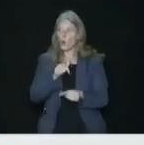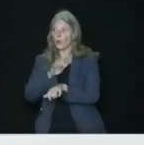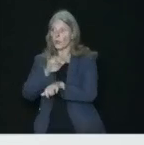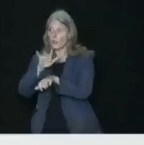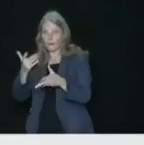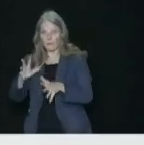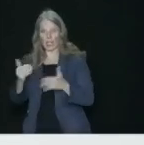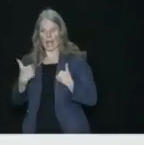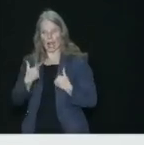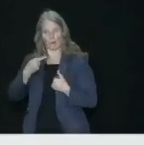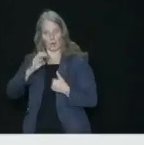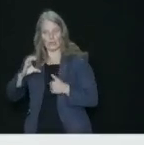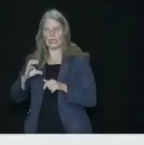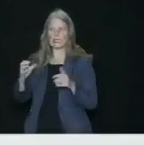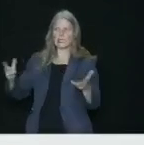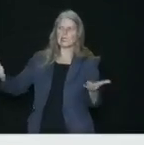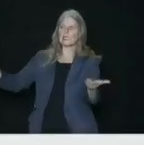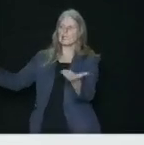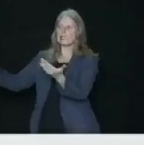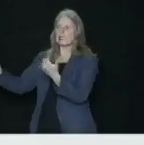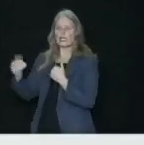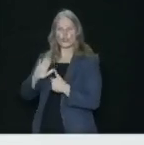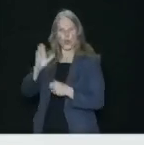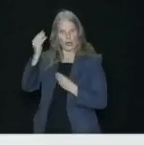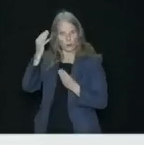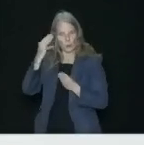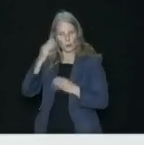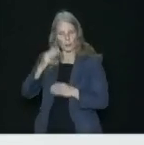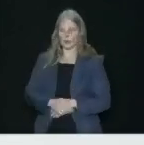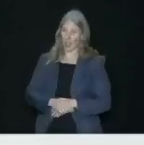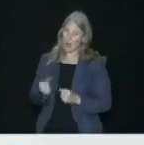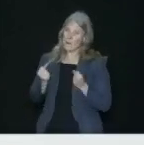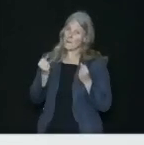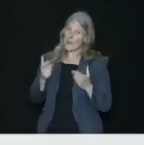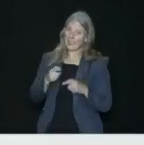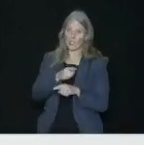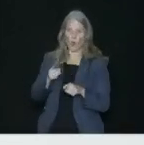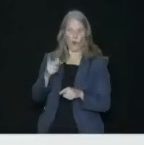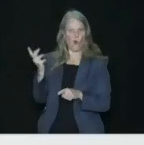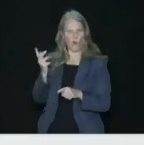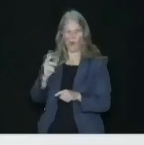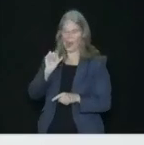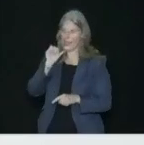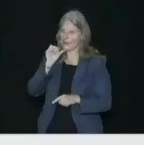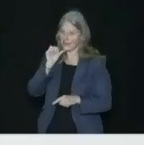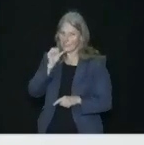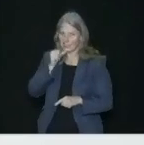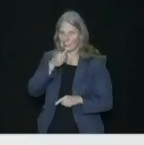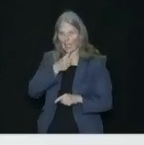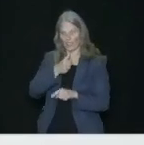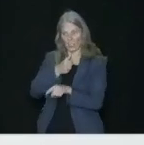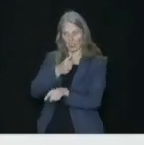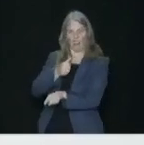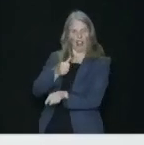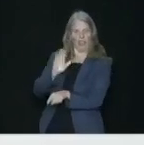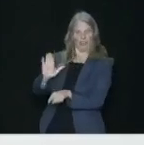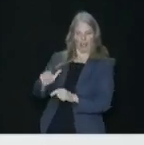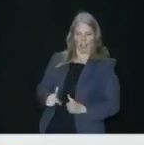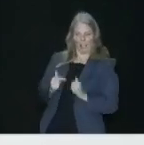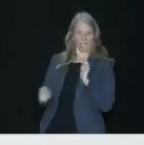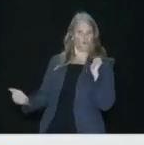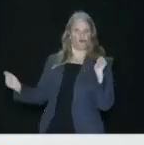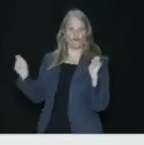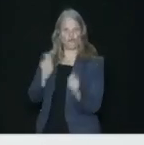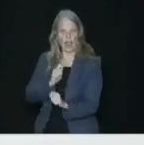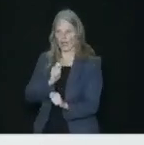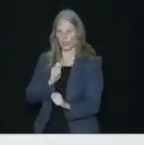experience. We spoke with many people who are suffering life-altering physical impairments. Their